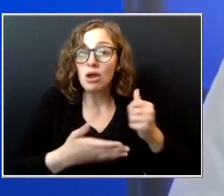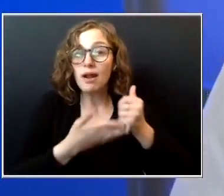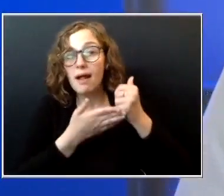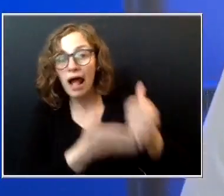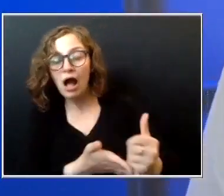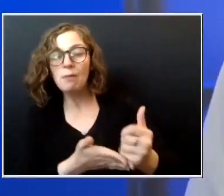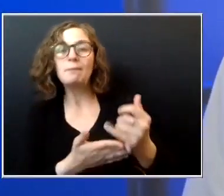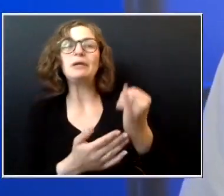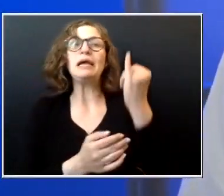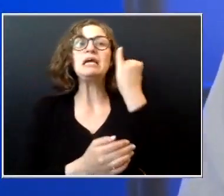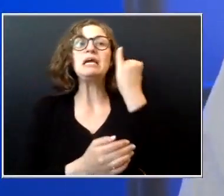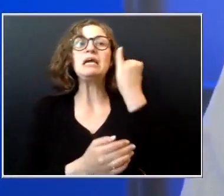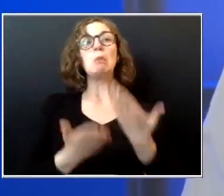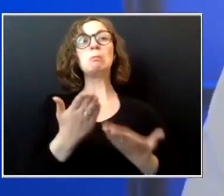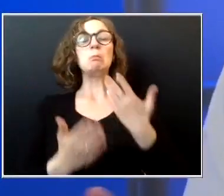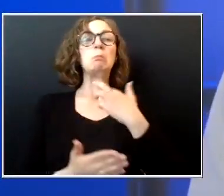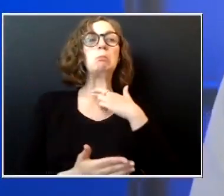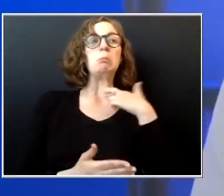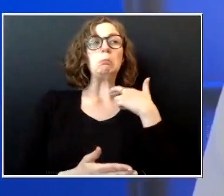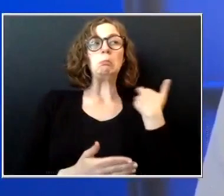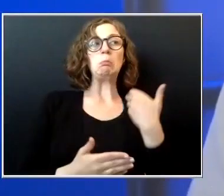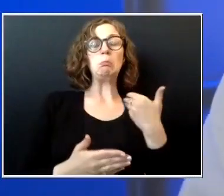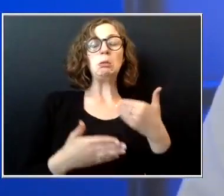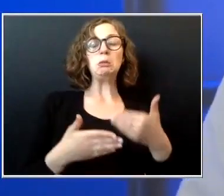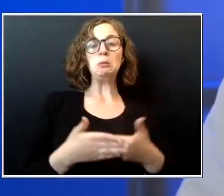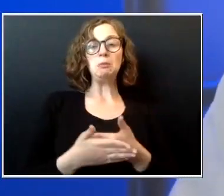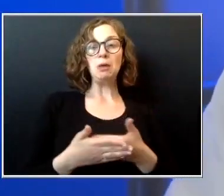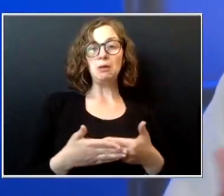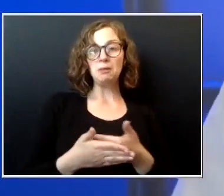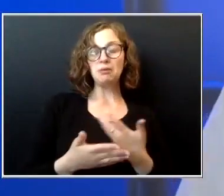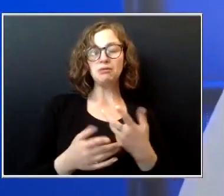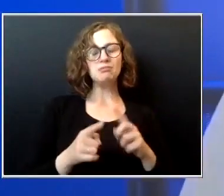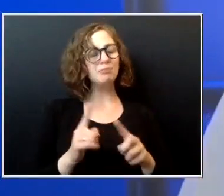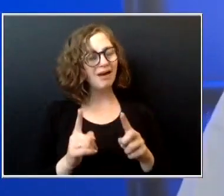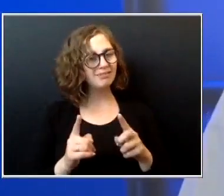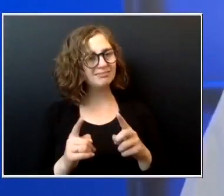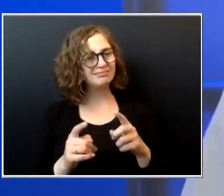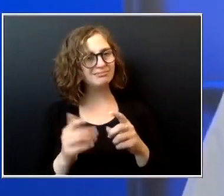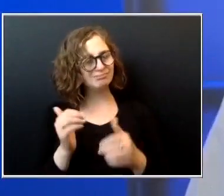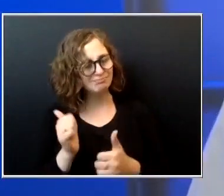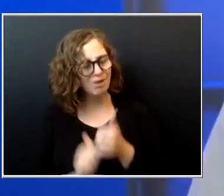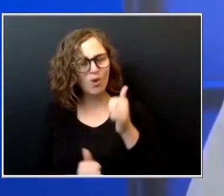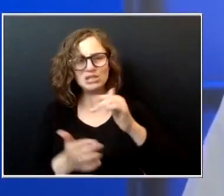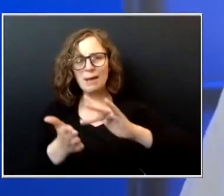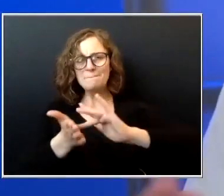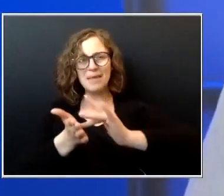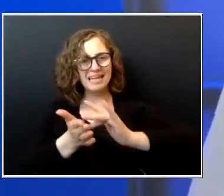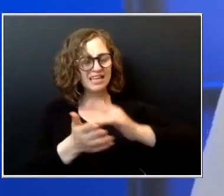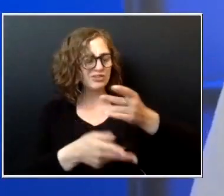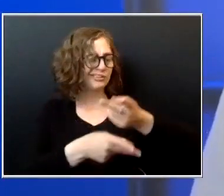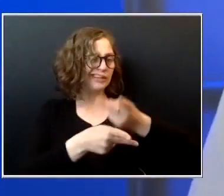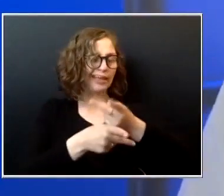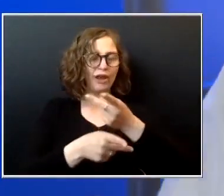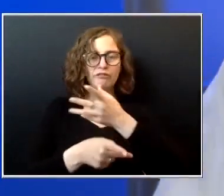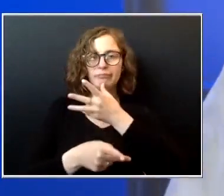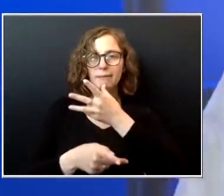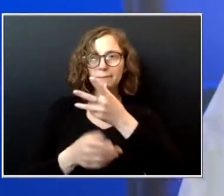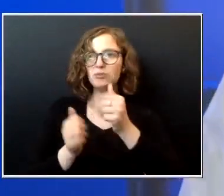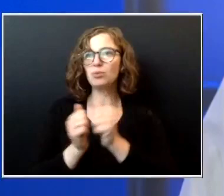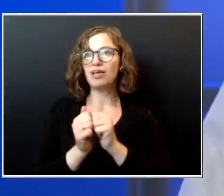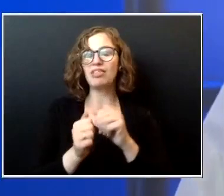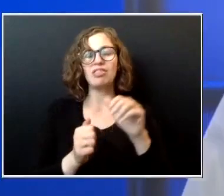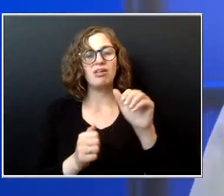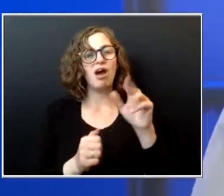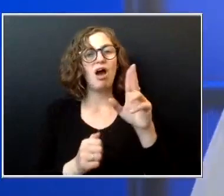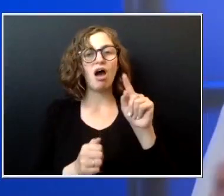But when you look at the majority of the medications we take care of moms that have autoimmune disorders, histories of cancer,